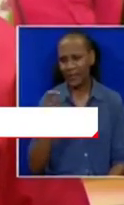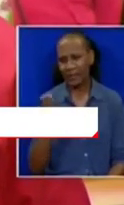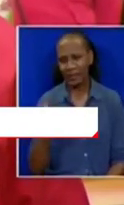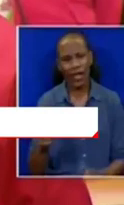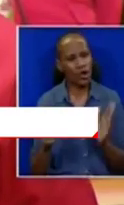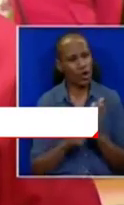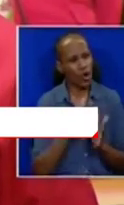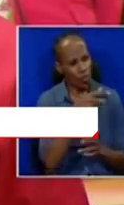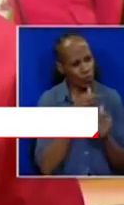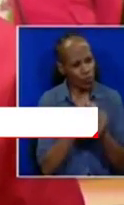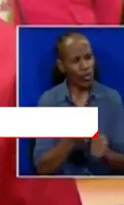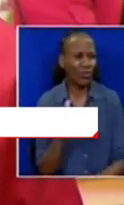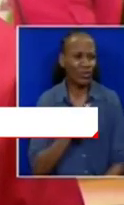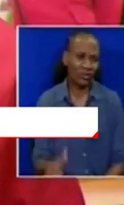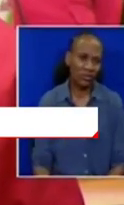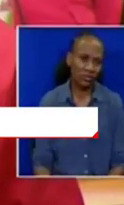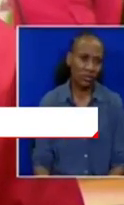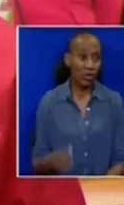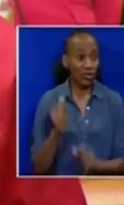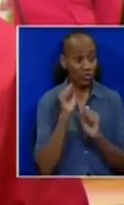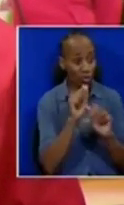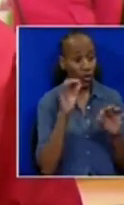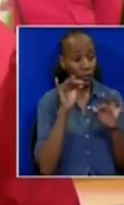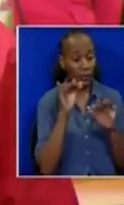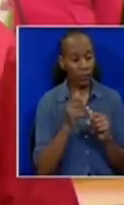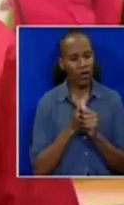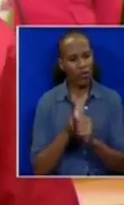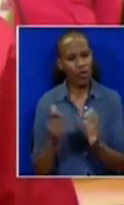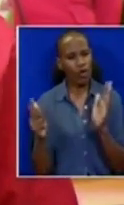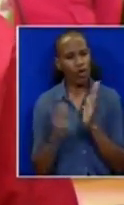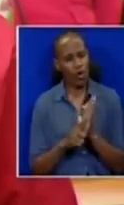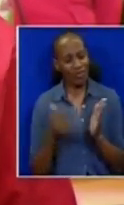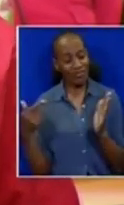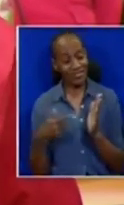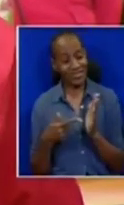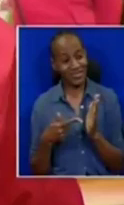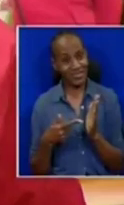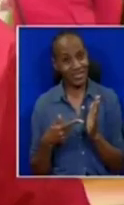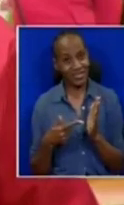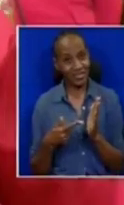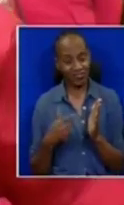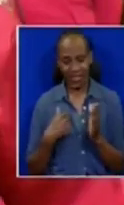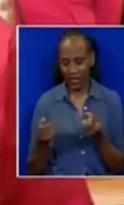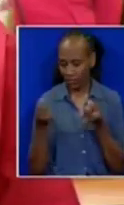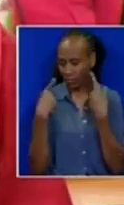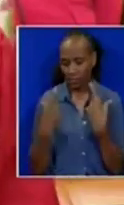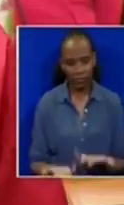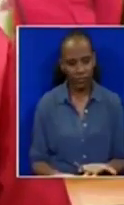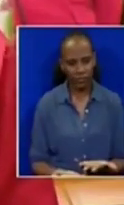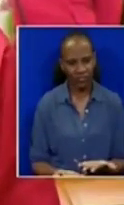Because the law that most of your people refer to is actually not that clear as to